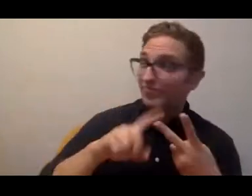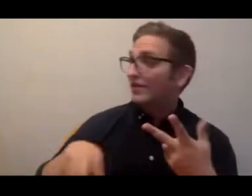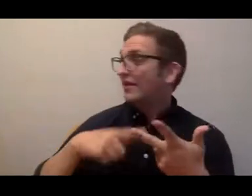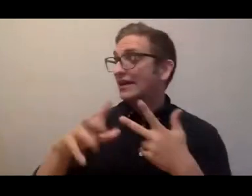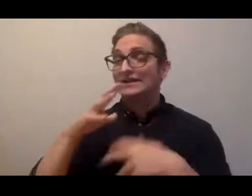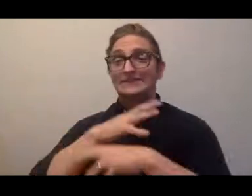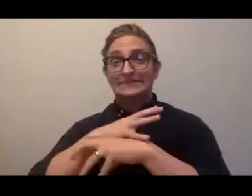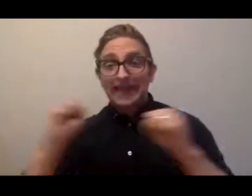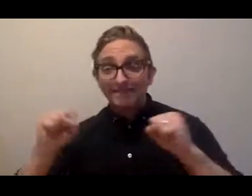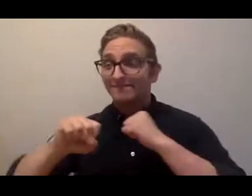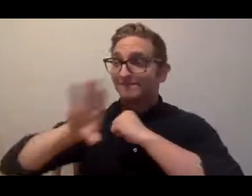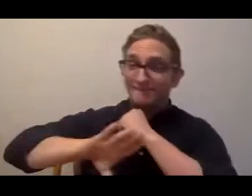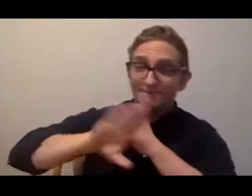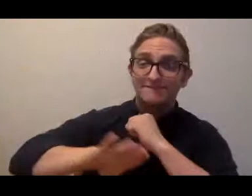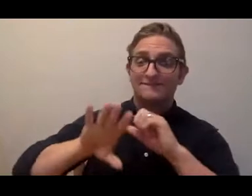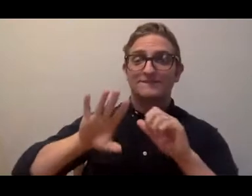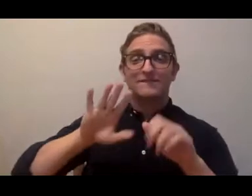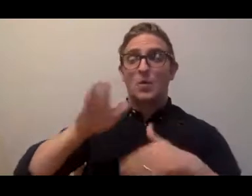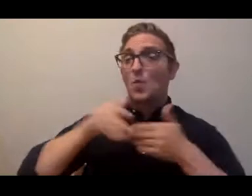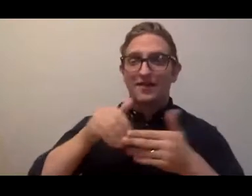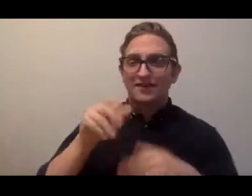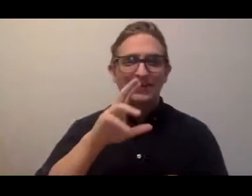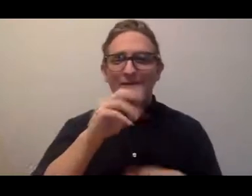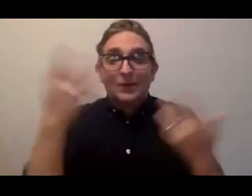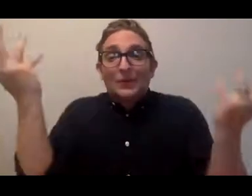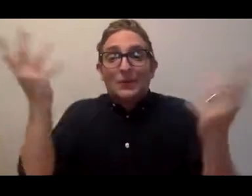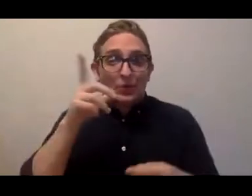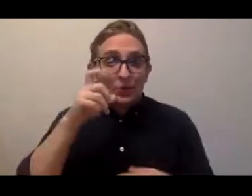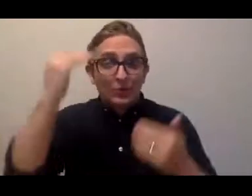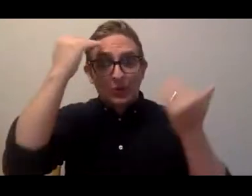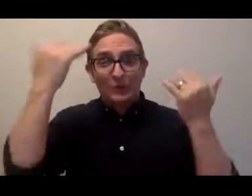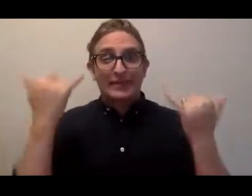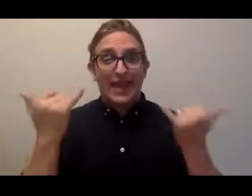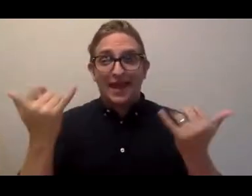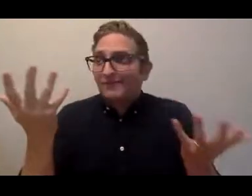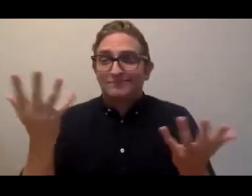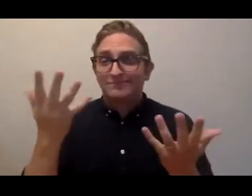it, whatever? Yeah. Who really knows at this point, right?